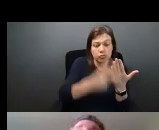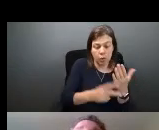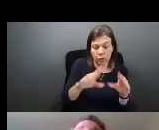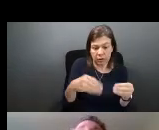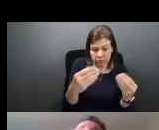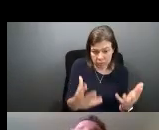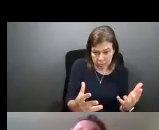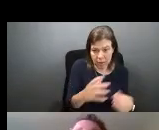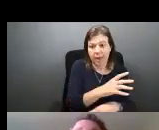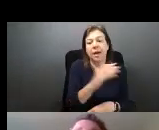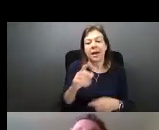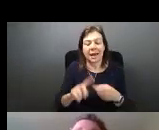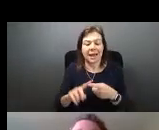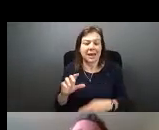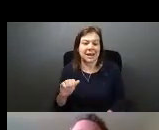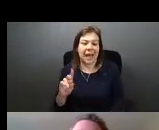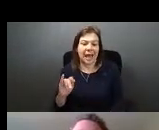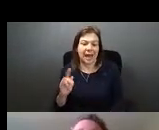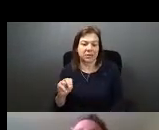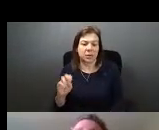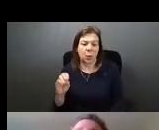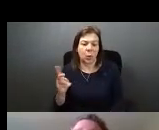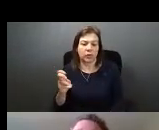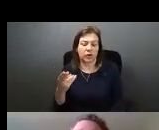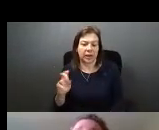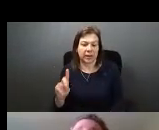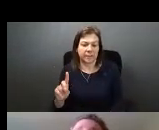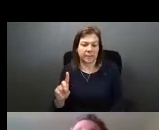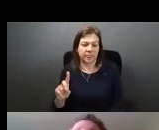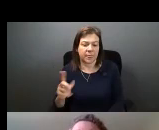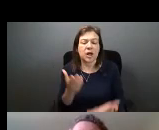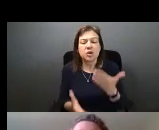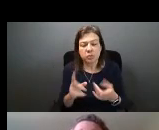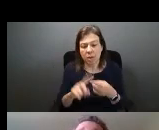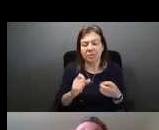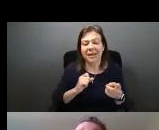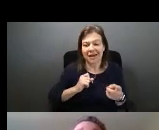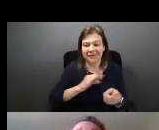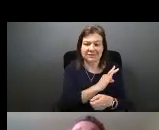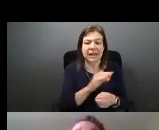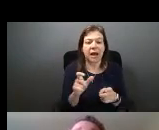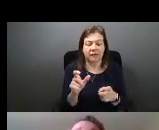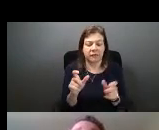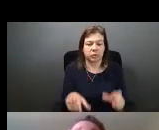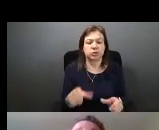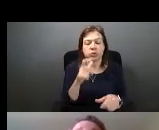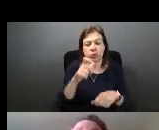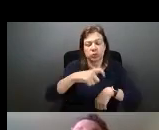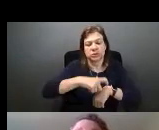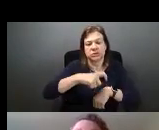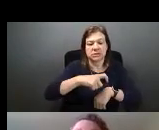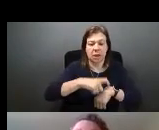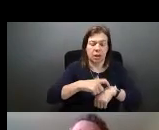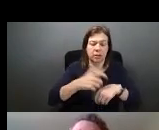delivery and administrative overhead. You probably have a staff person whose times fall